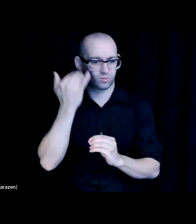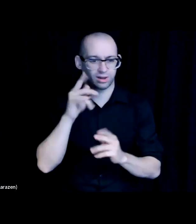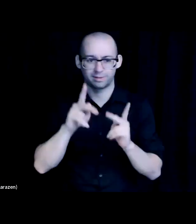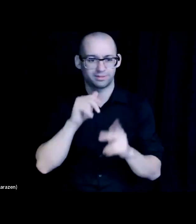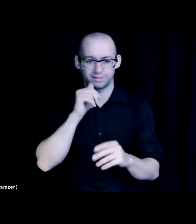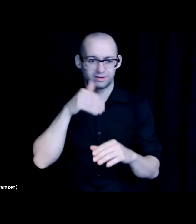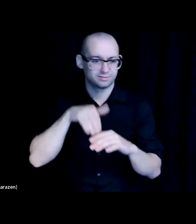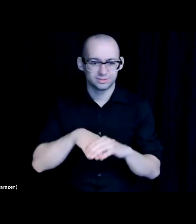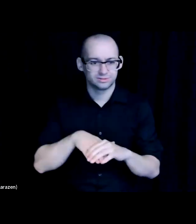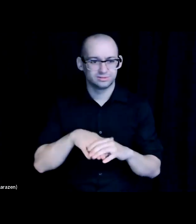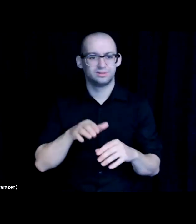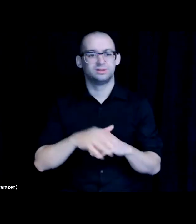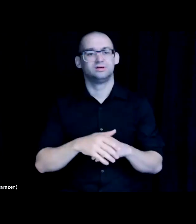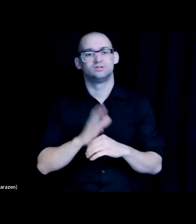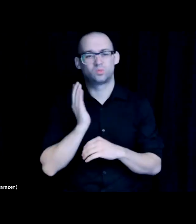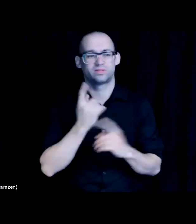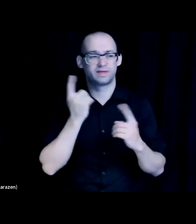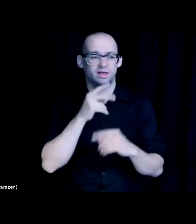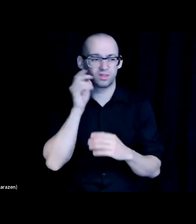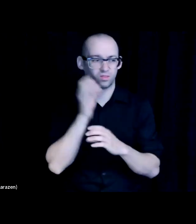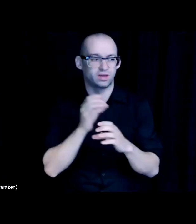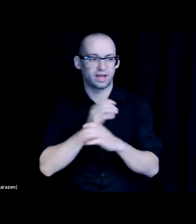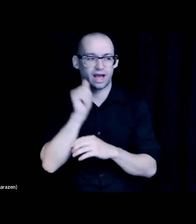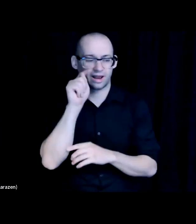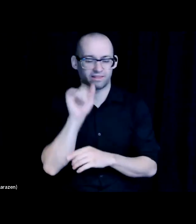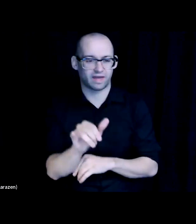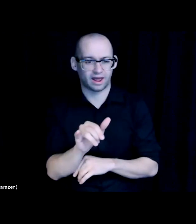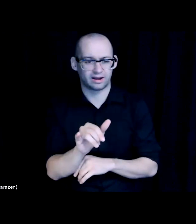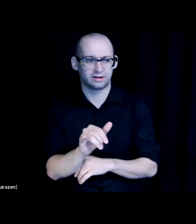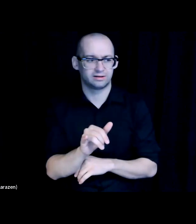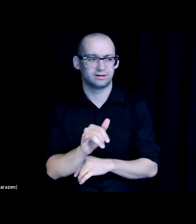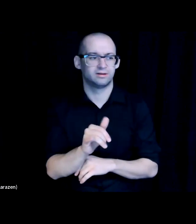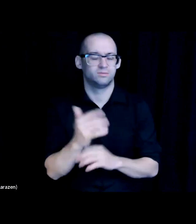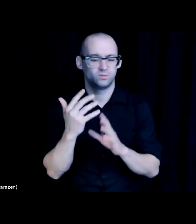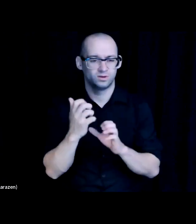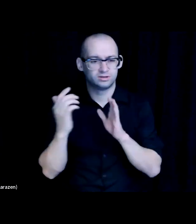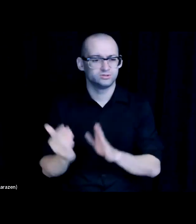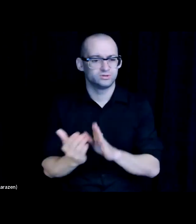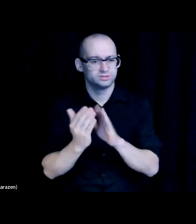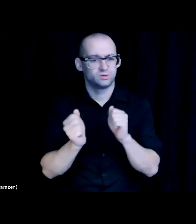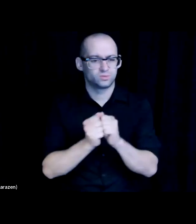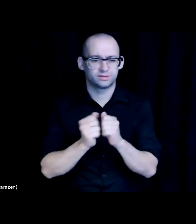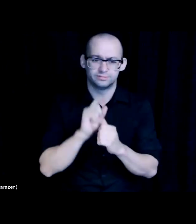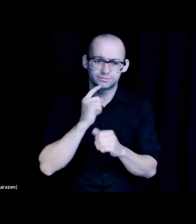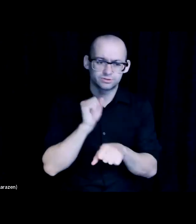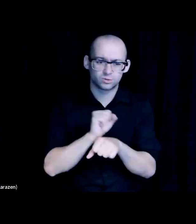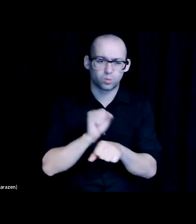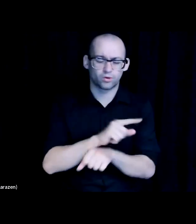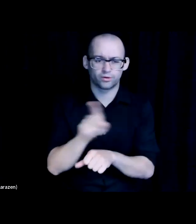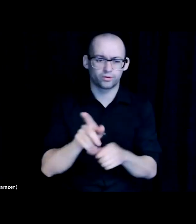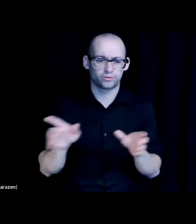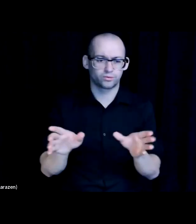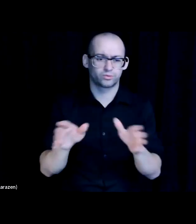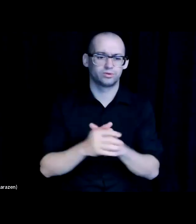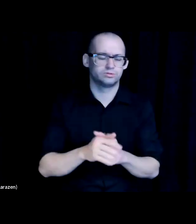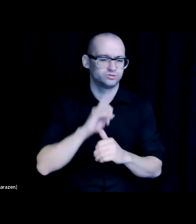program. So I think looking at that and addressing it with very intentional work that you're doing it's just